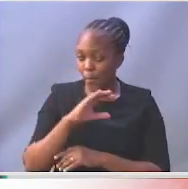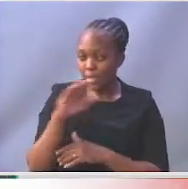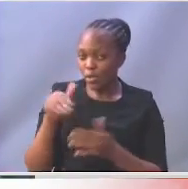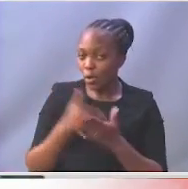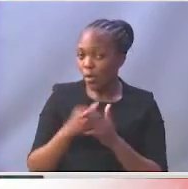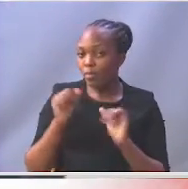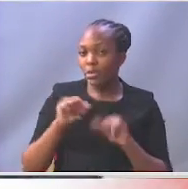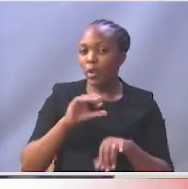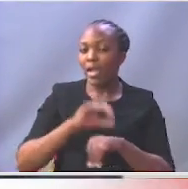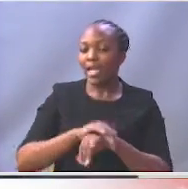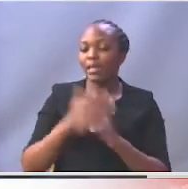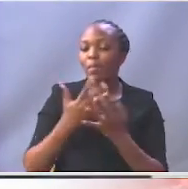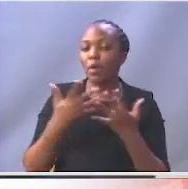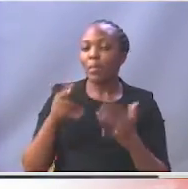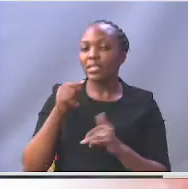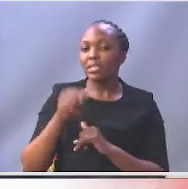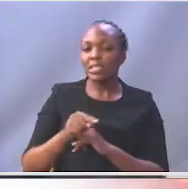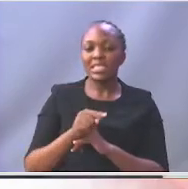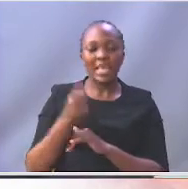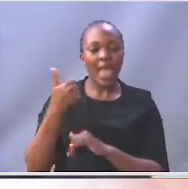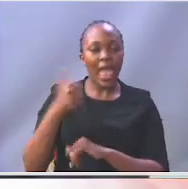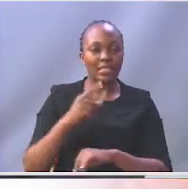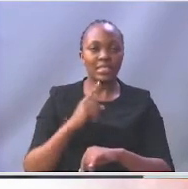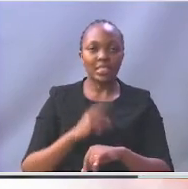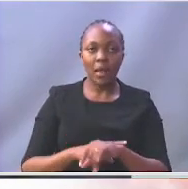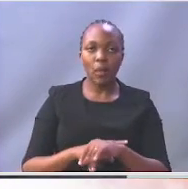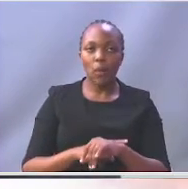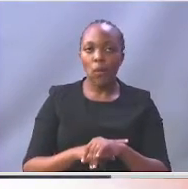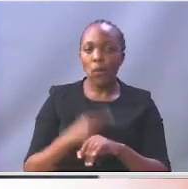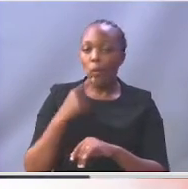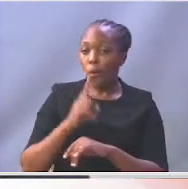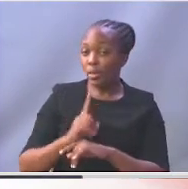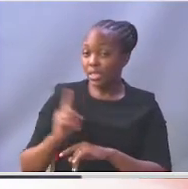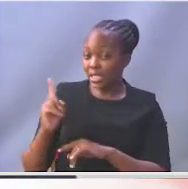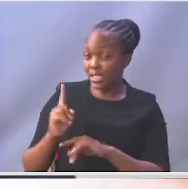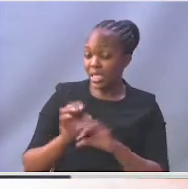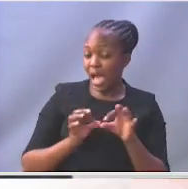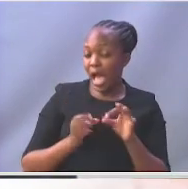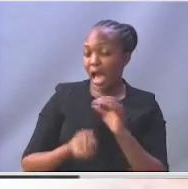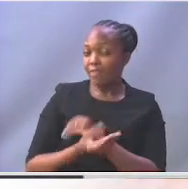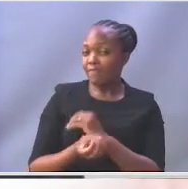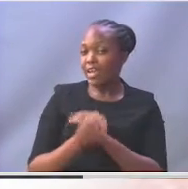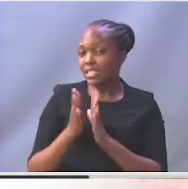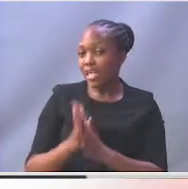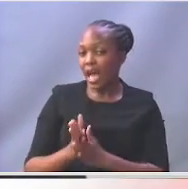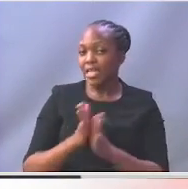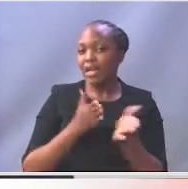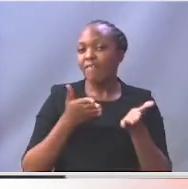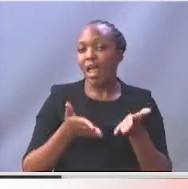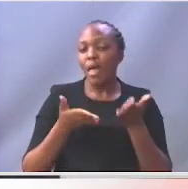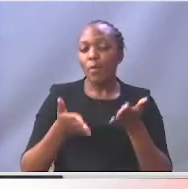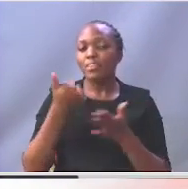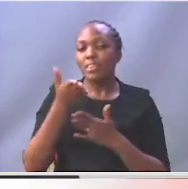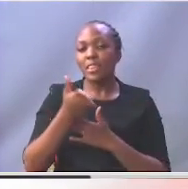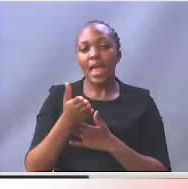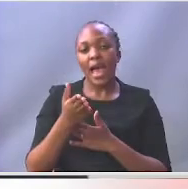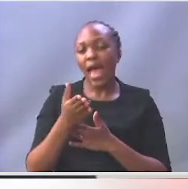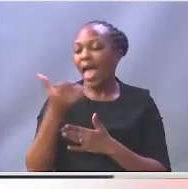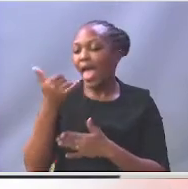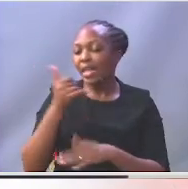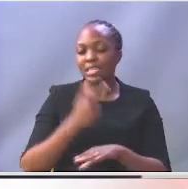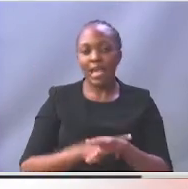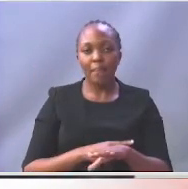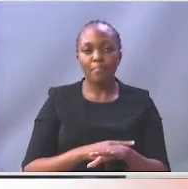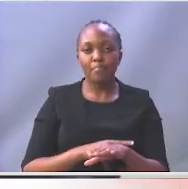particular digital property advisor is available 24/7. Anytime Miss Amani does not sleep, anytime